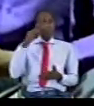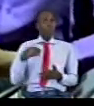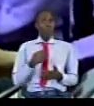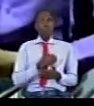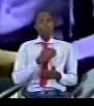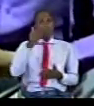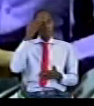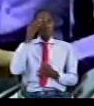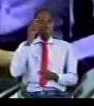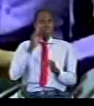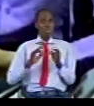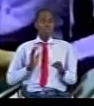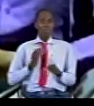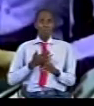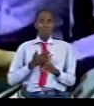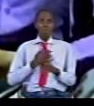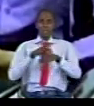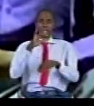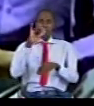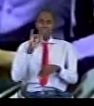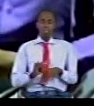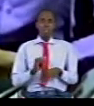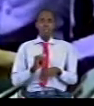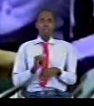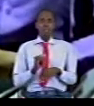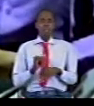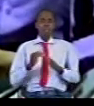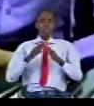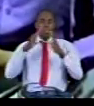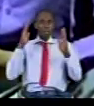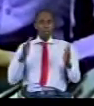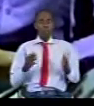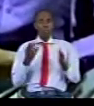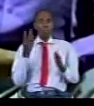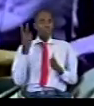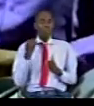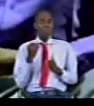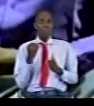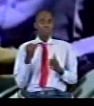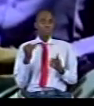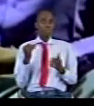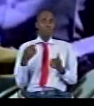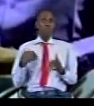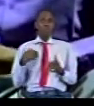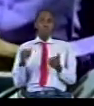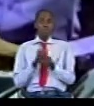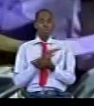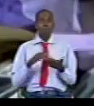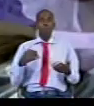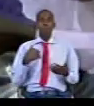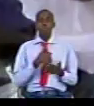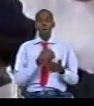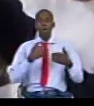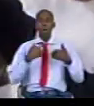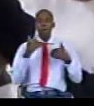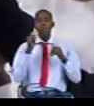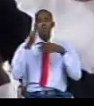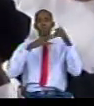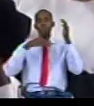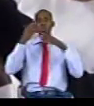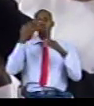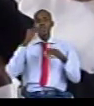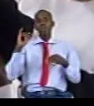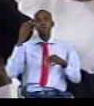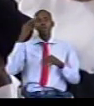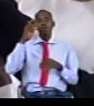earthly house of this tabernacle were dissolved, we have a building of God, and house not